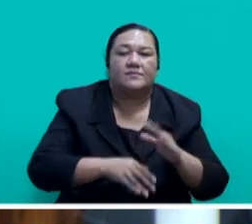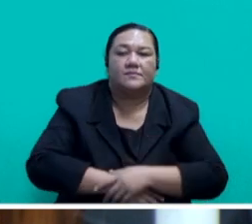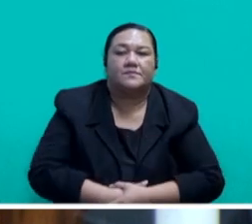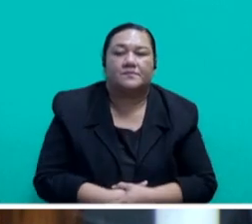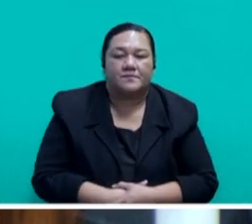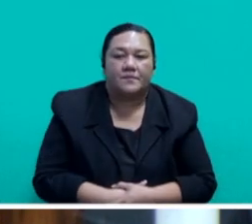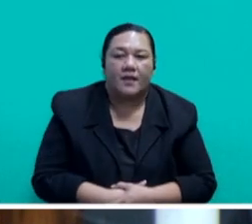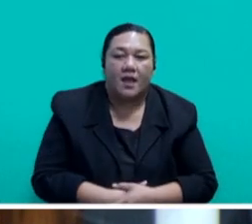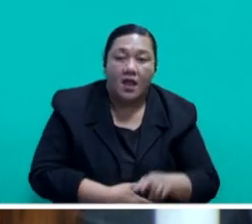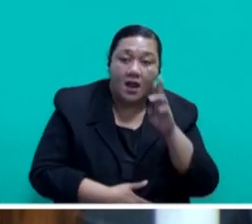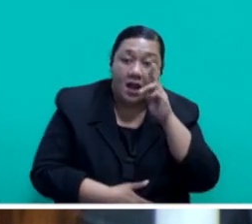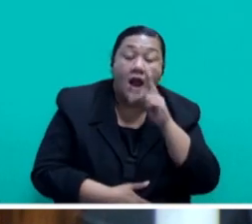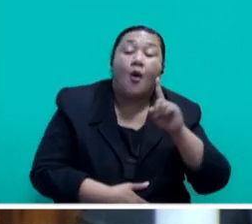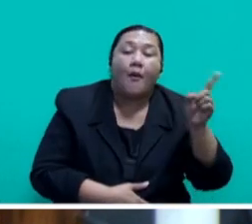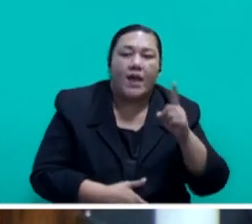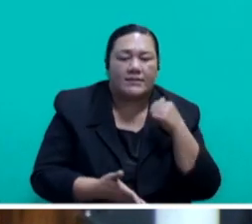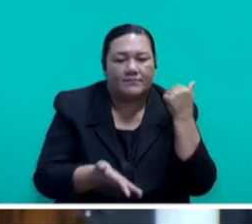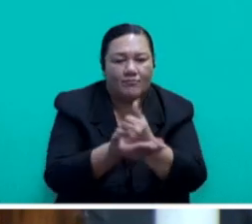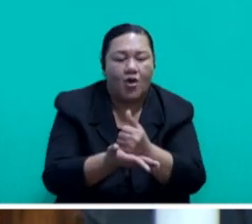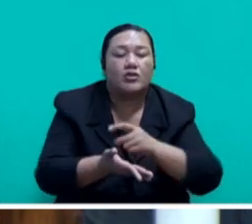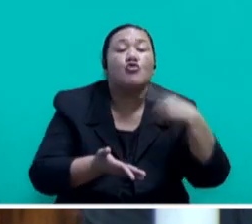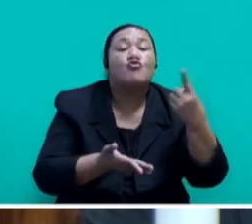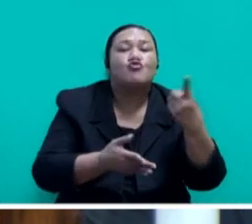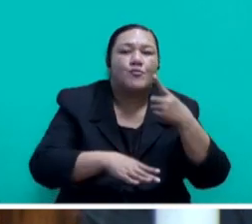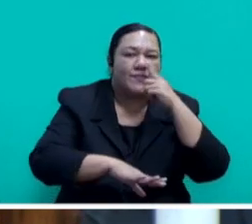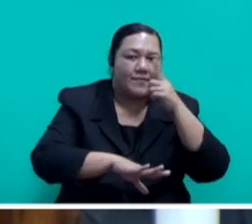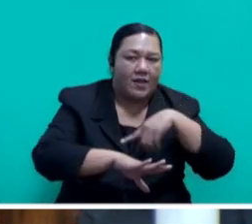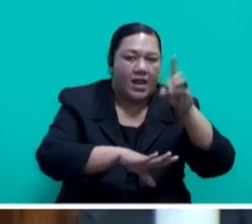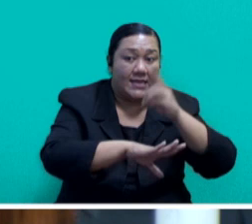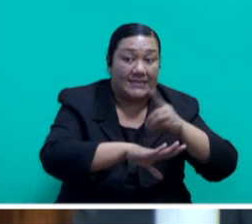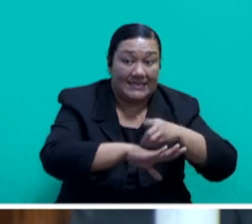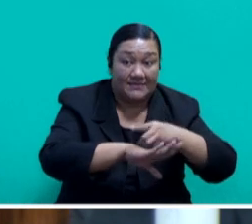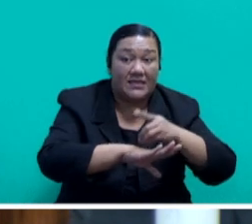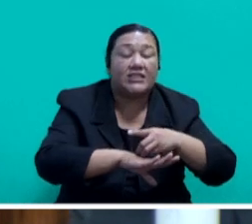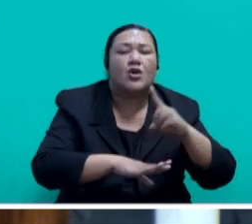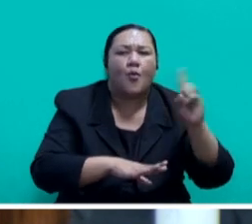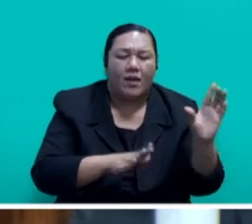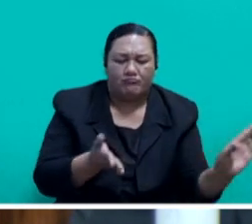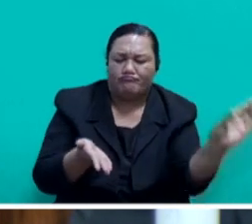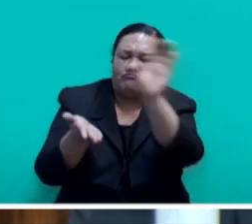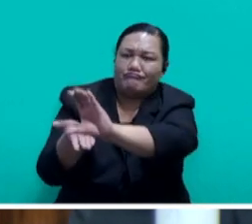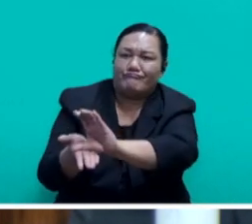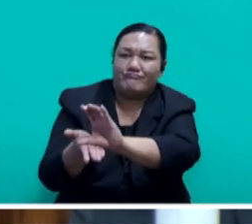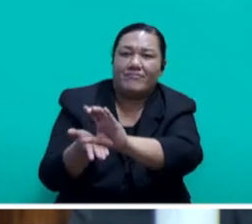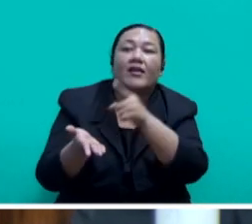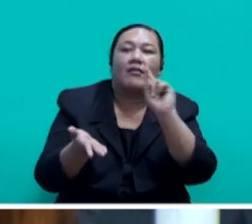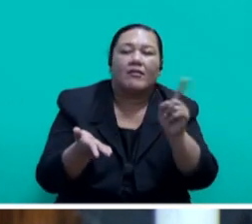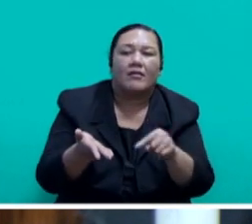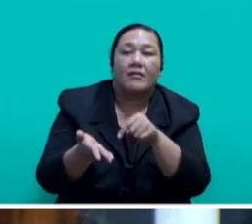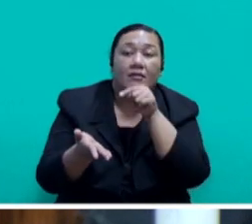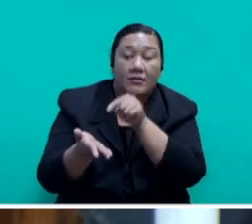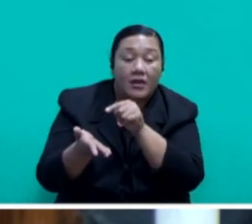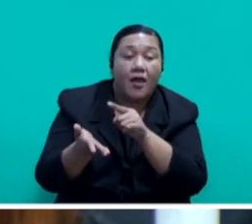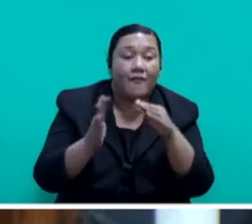In recognizing the importance of supporting individuals living with disabilities, Mr. Speaker, sir, the budget allocation for assistance in retrofitting their